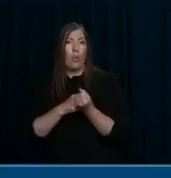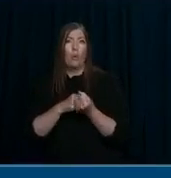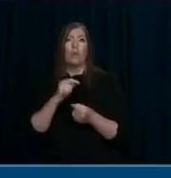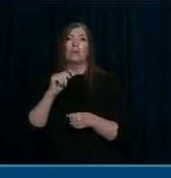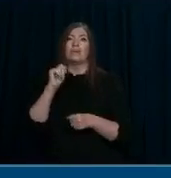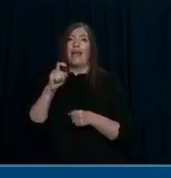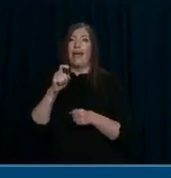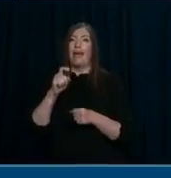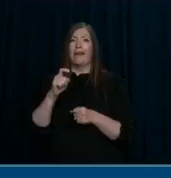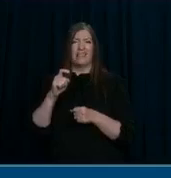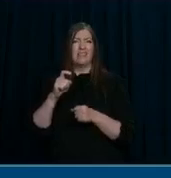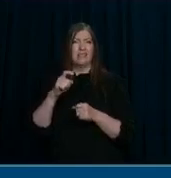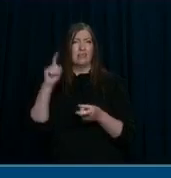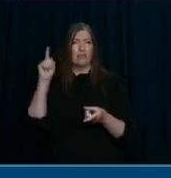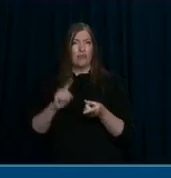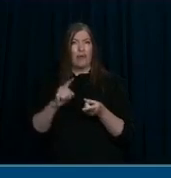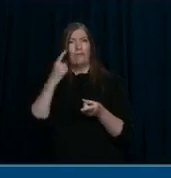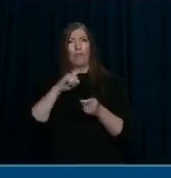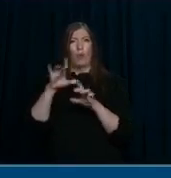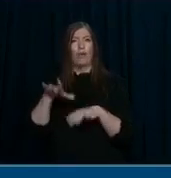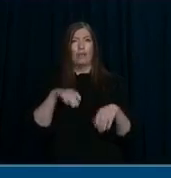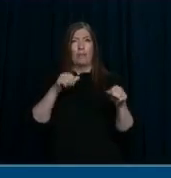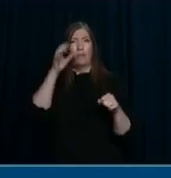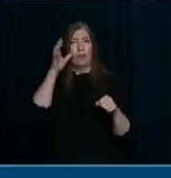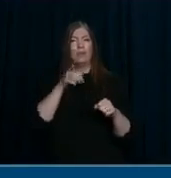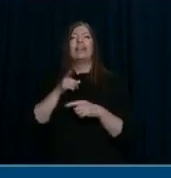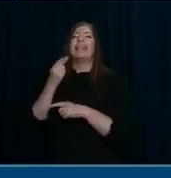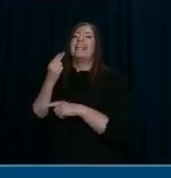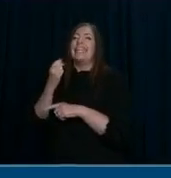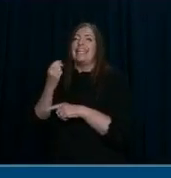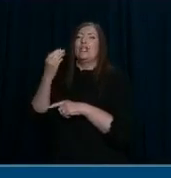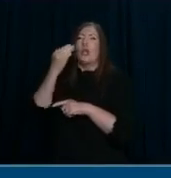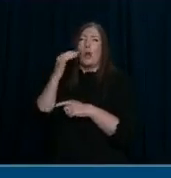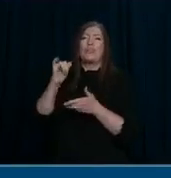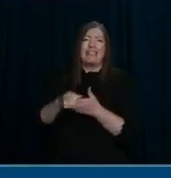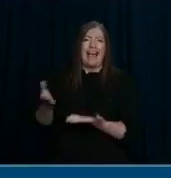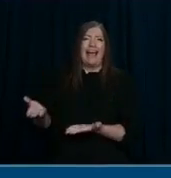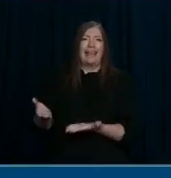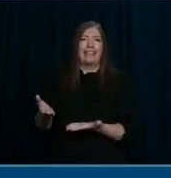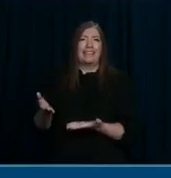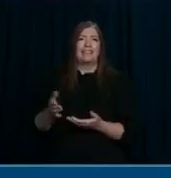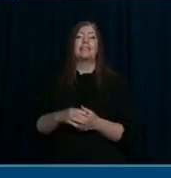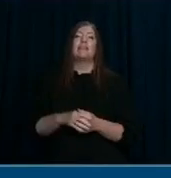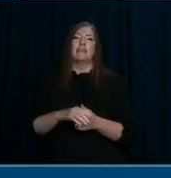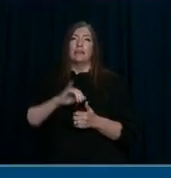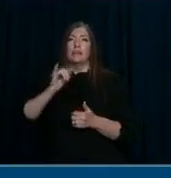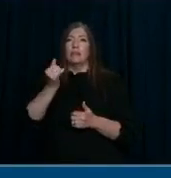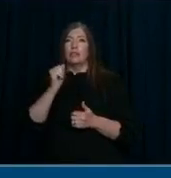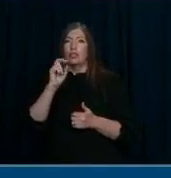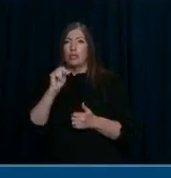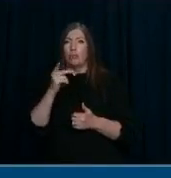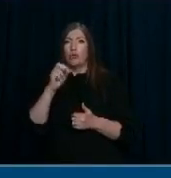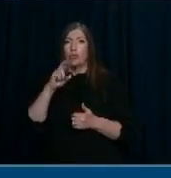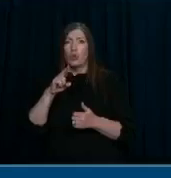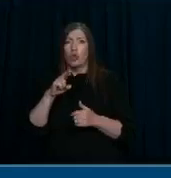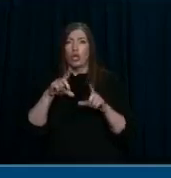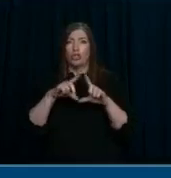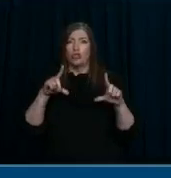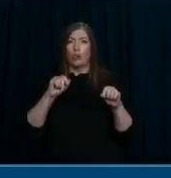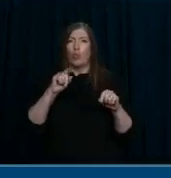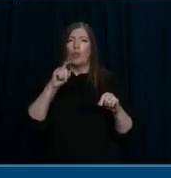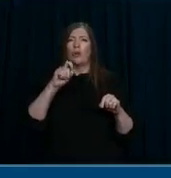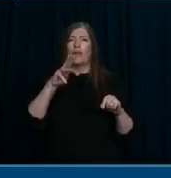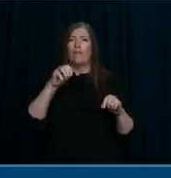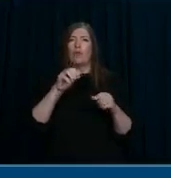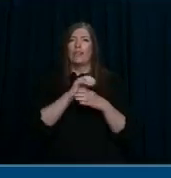tax break for adoptive parents. He knows that that's what that was about. The Jan Brewer check, it was a